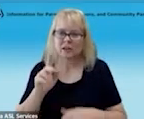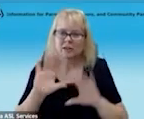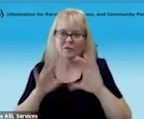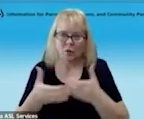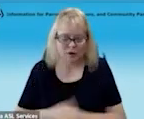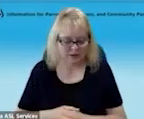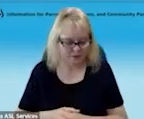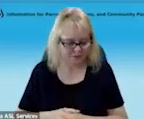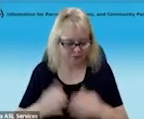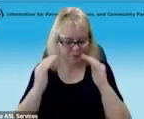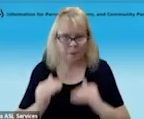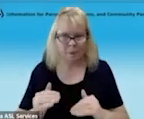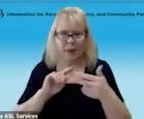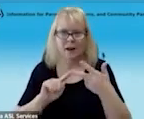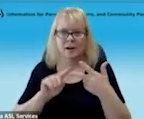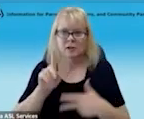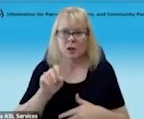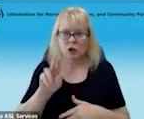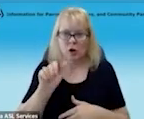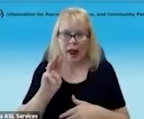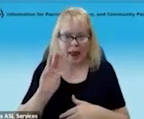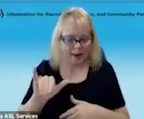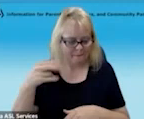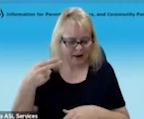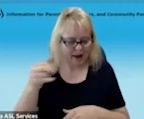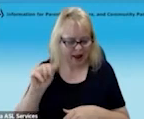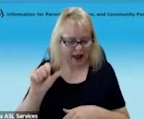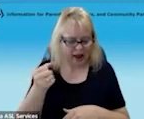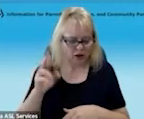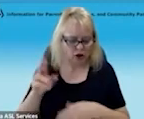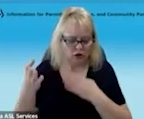Service's COVID-19 Vaccine Task Force.